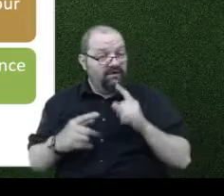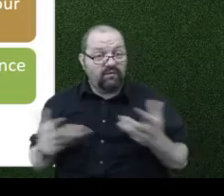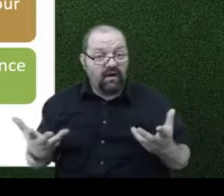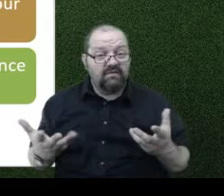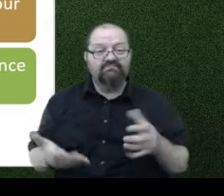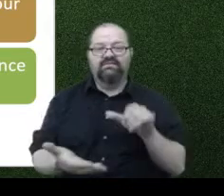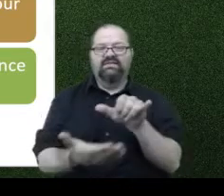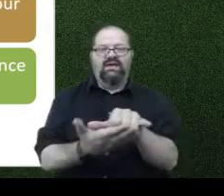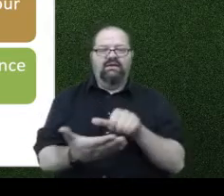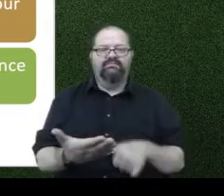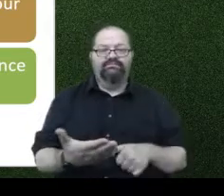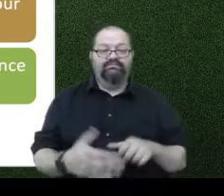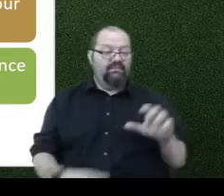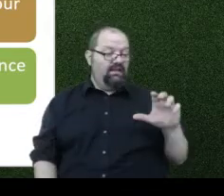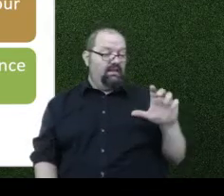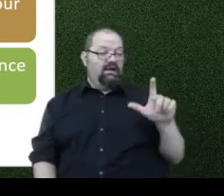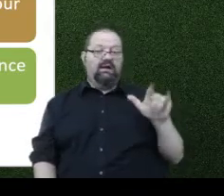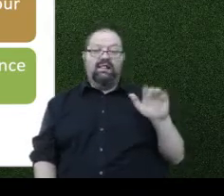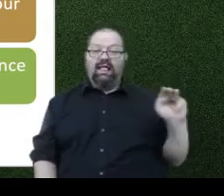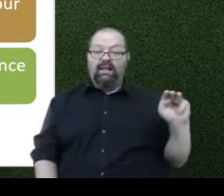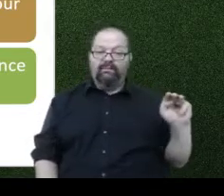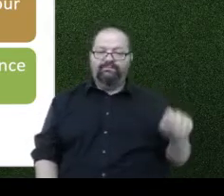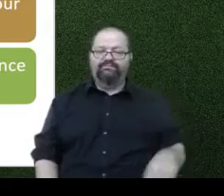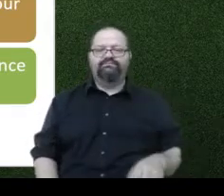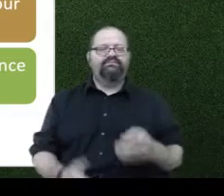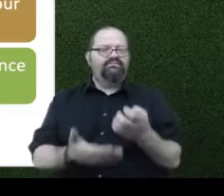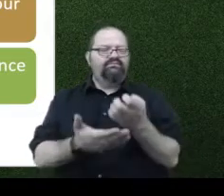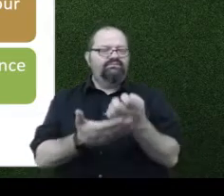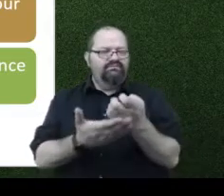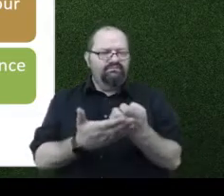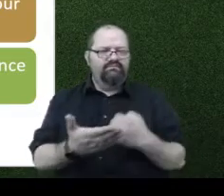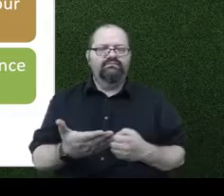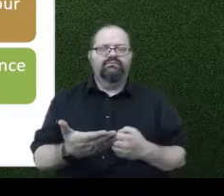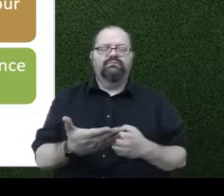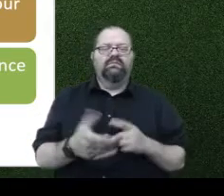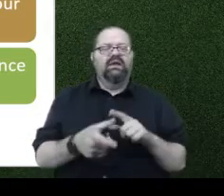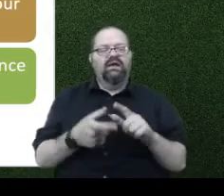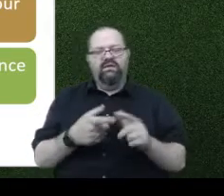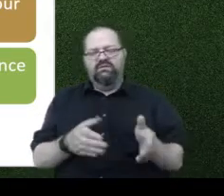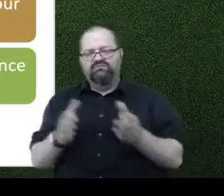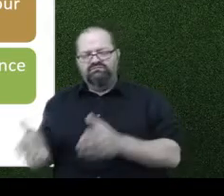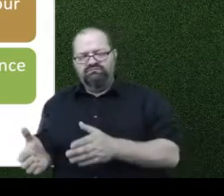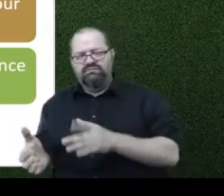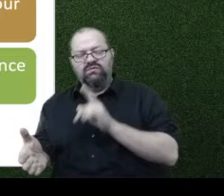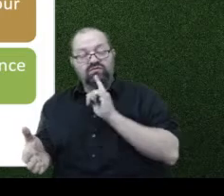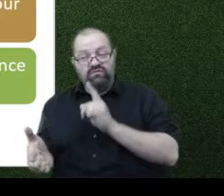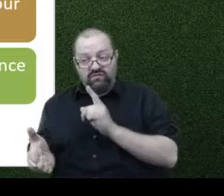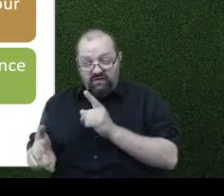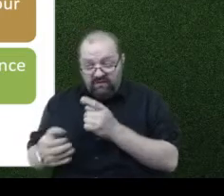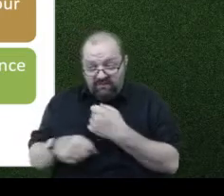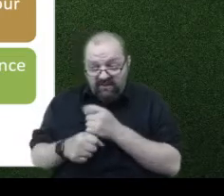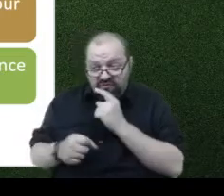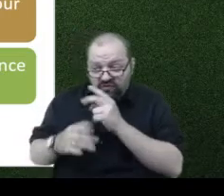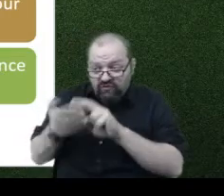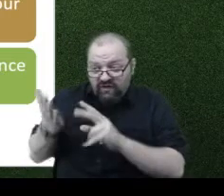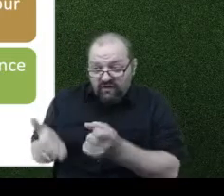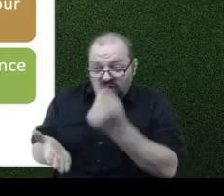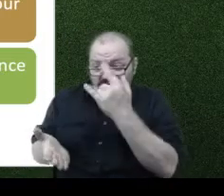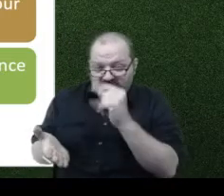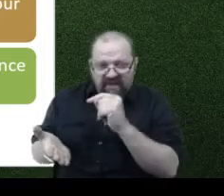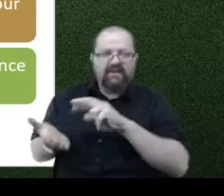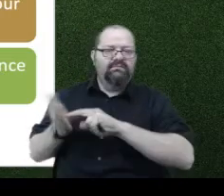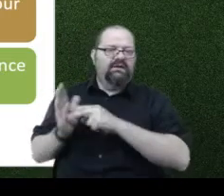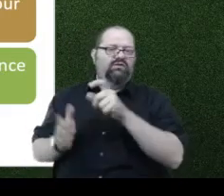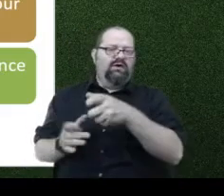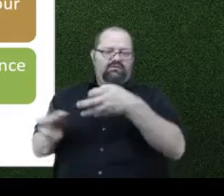claim, evidence that supports your claim, and to make sure that another person really understands your thinking, it needs to